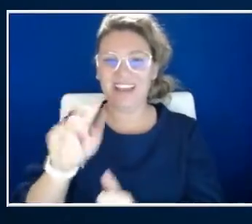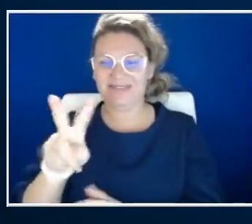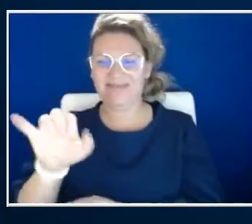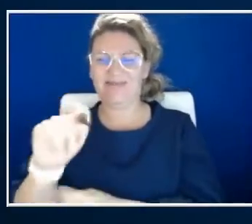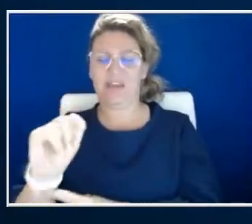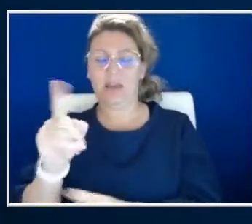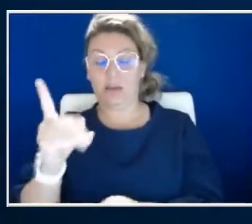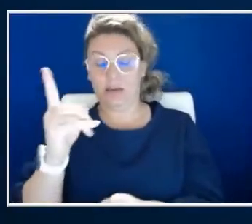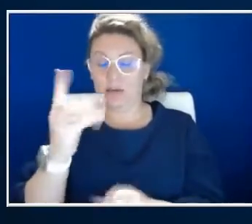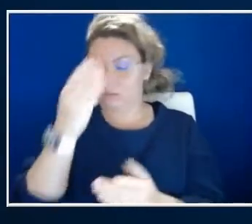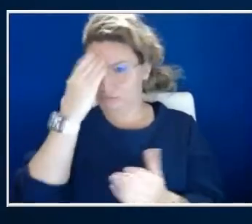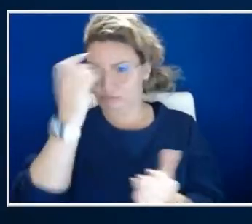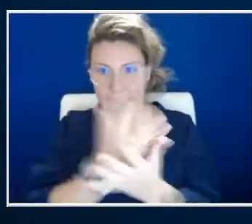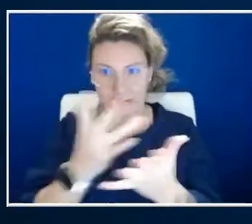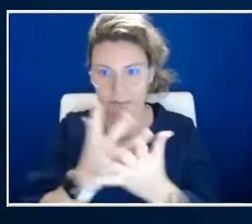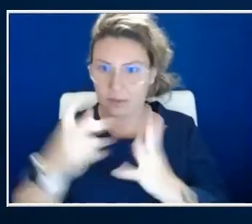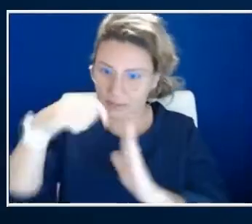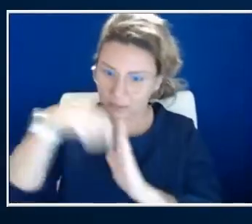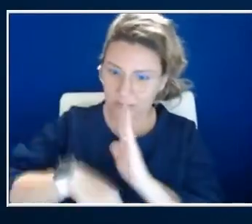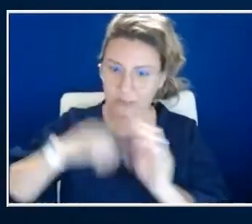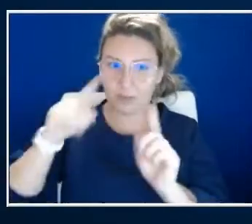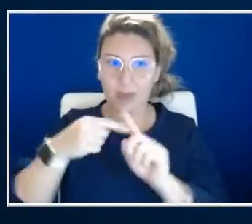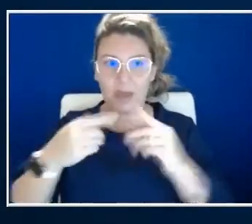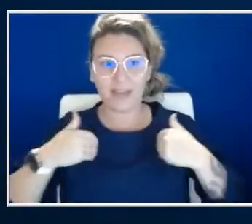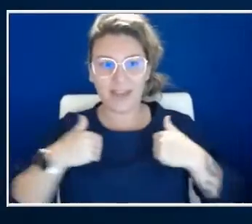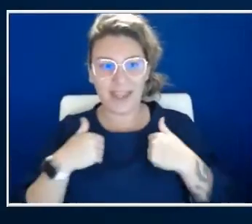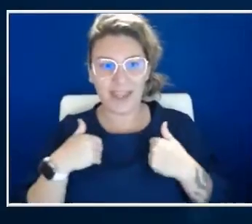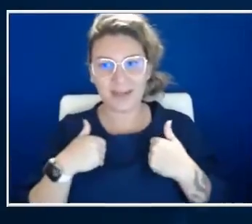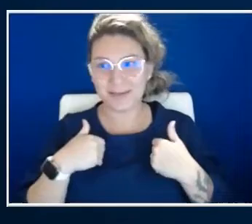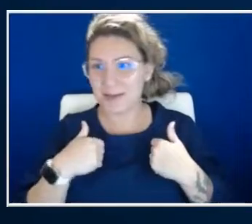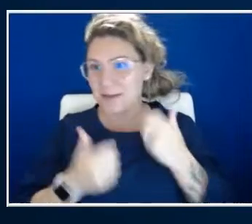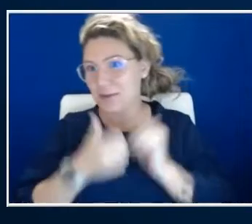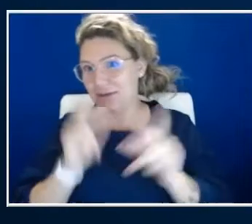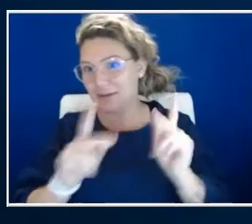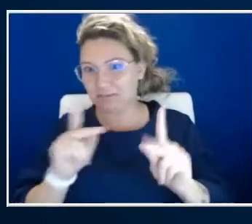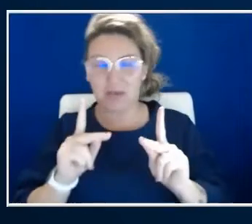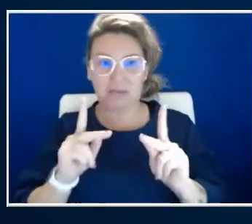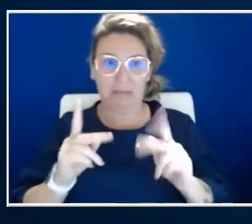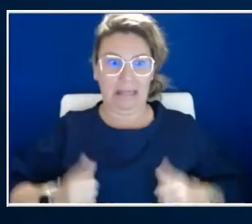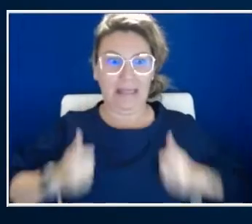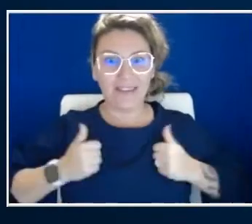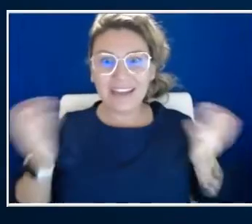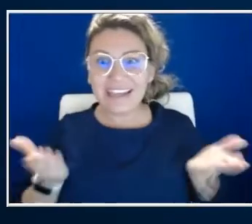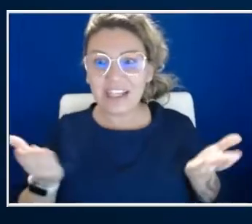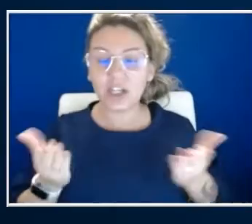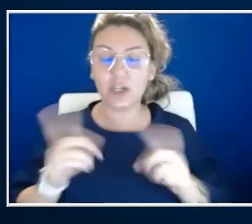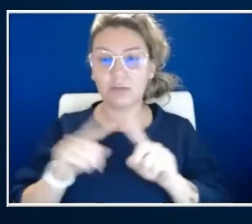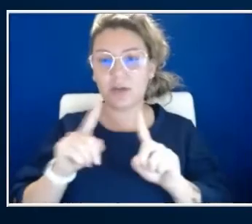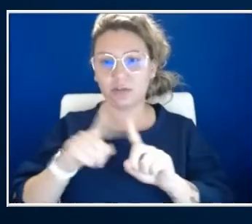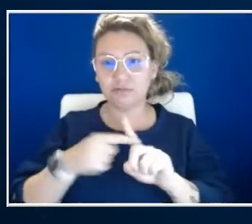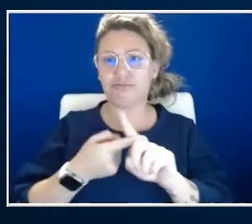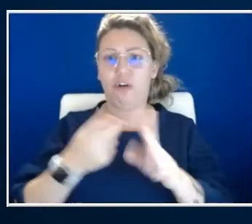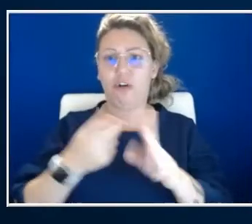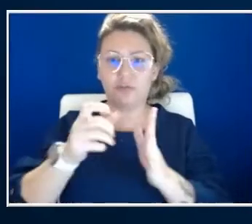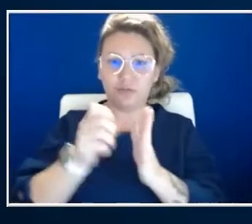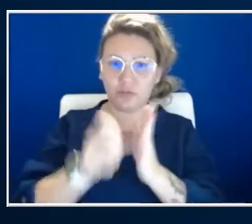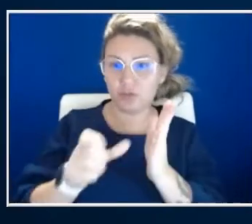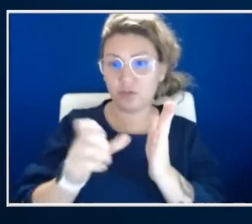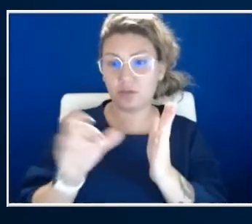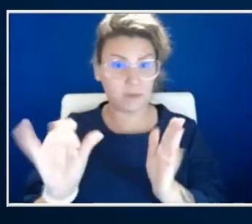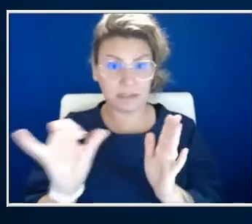about these animals than, you know, probably most people on Earth. Once we started the surgery, then it really became very much like